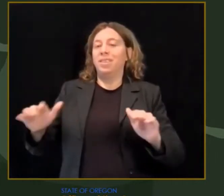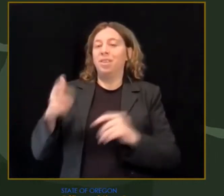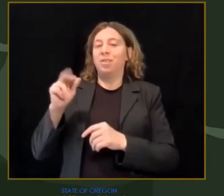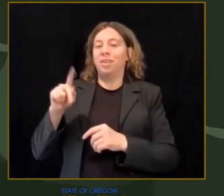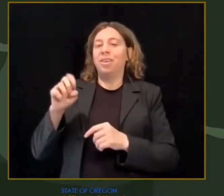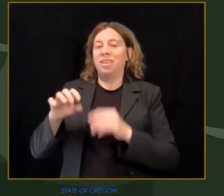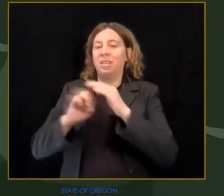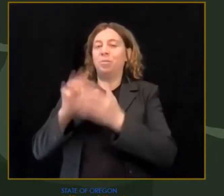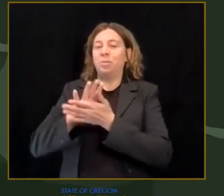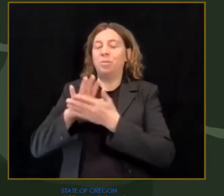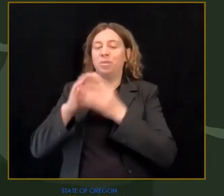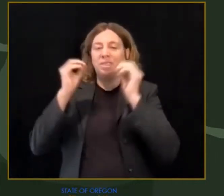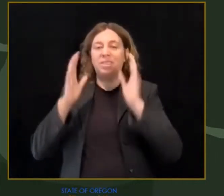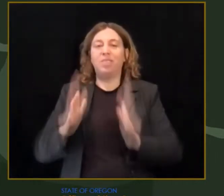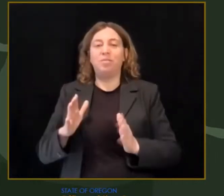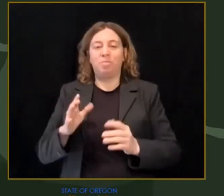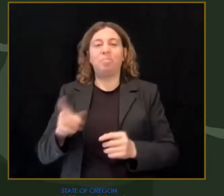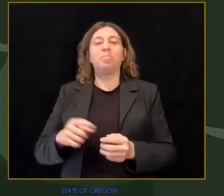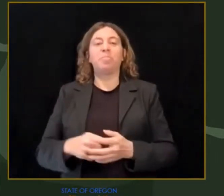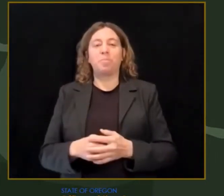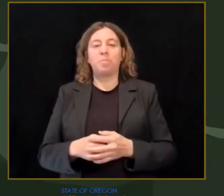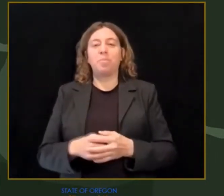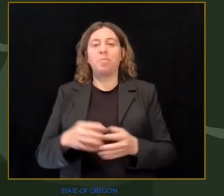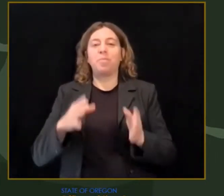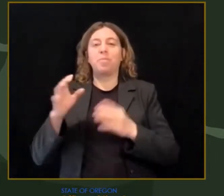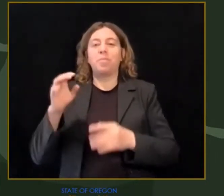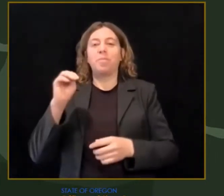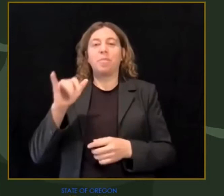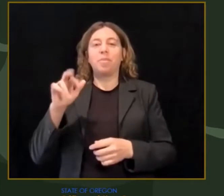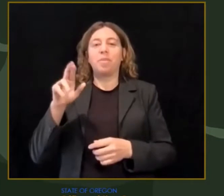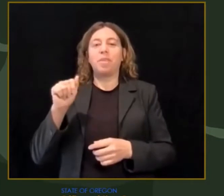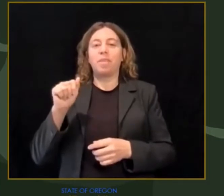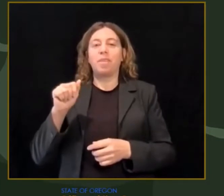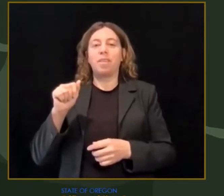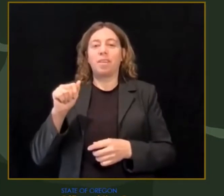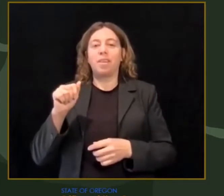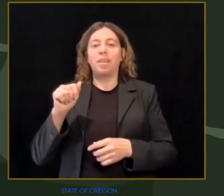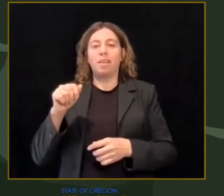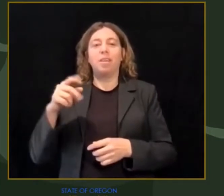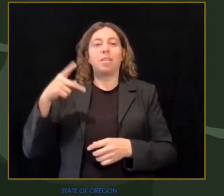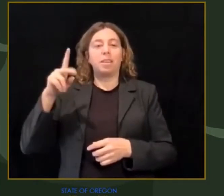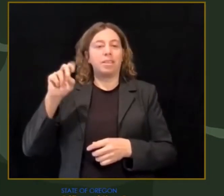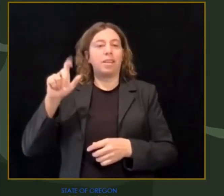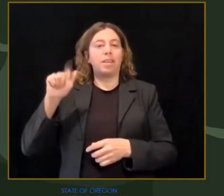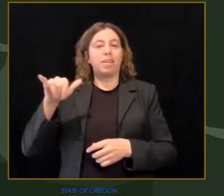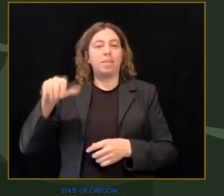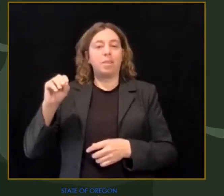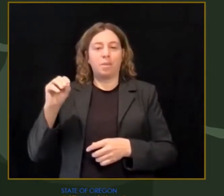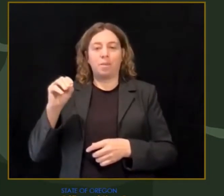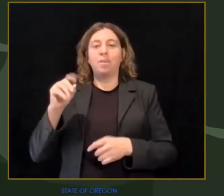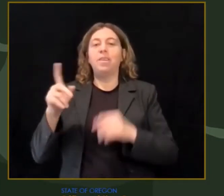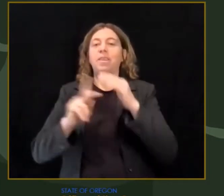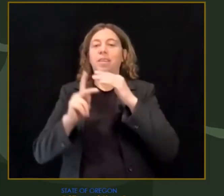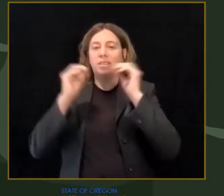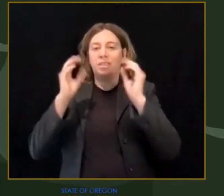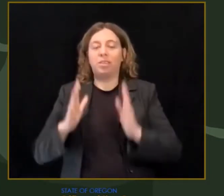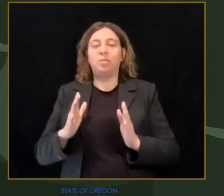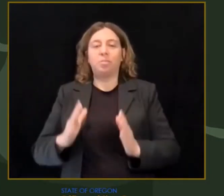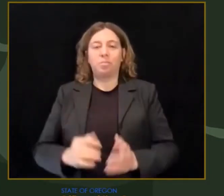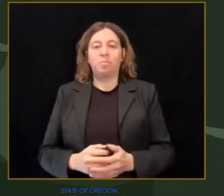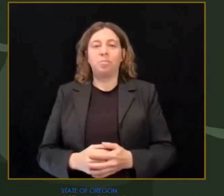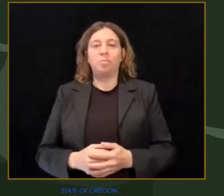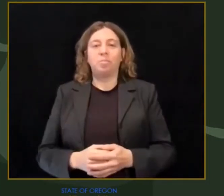I'm just going to cut to the chase this morning and start by addressing the topic of the past week, my decision to vaccinate